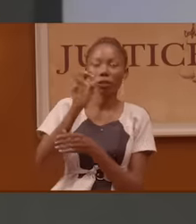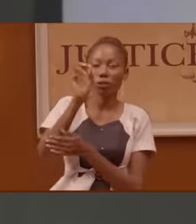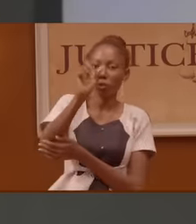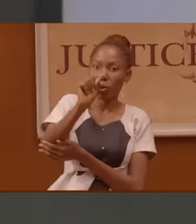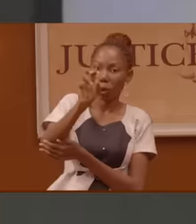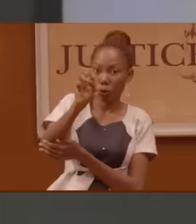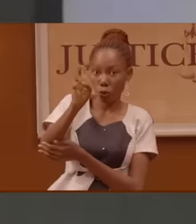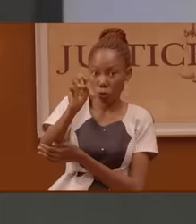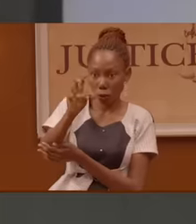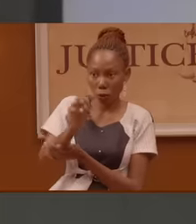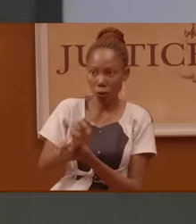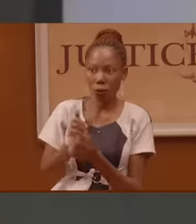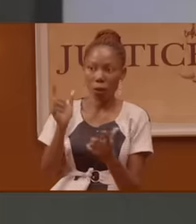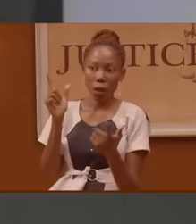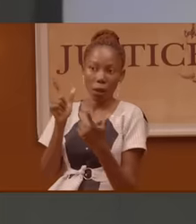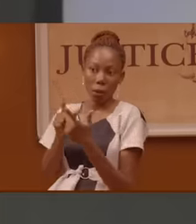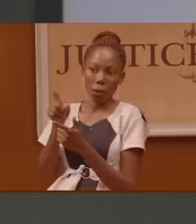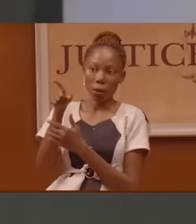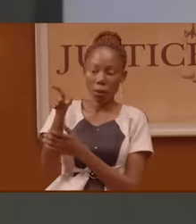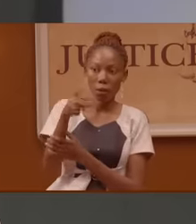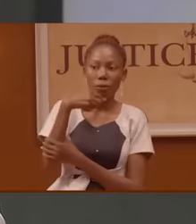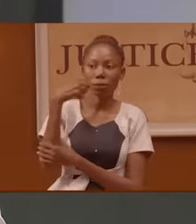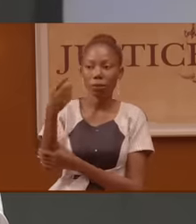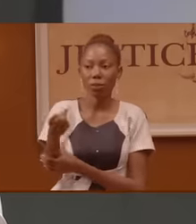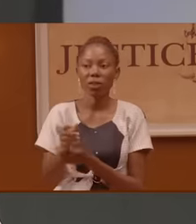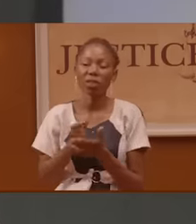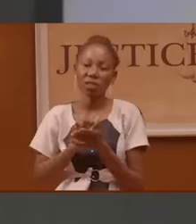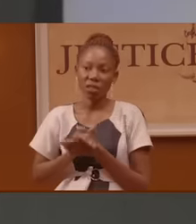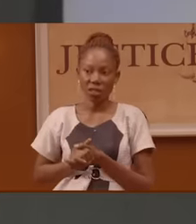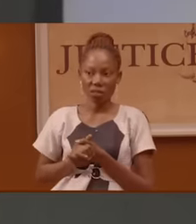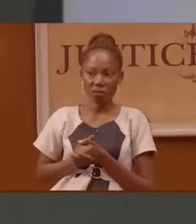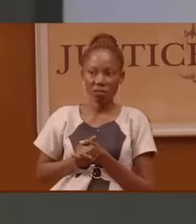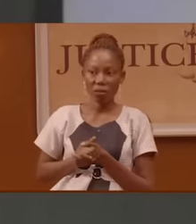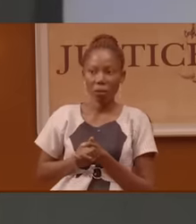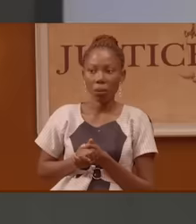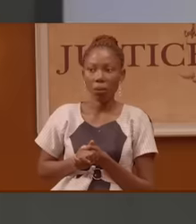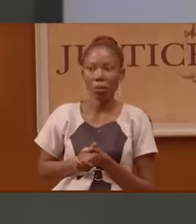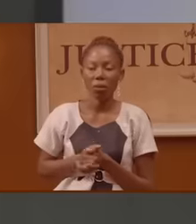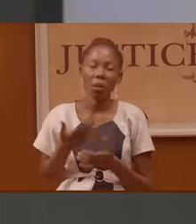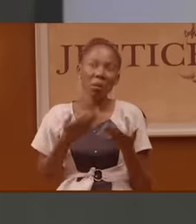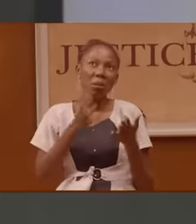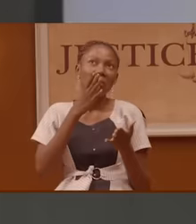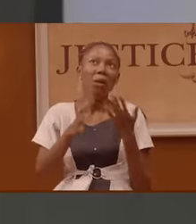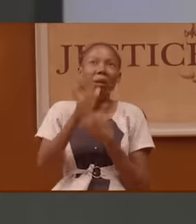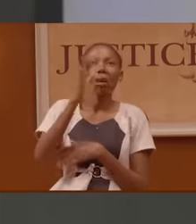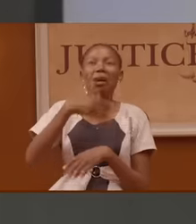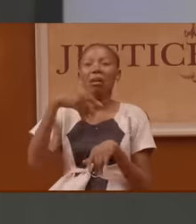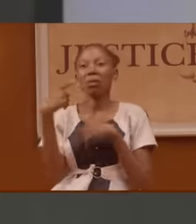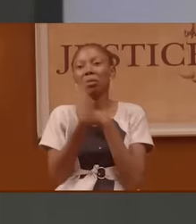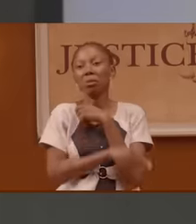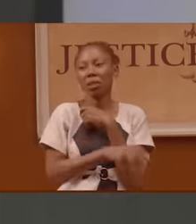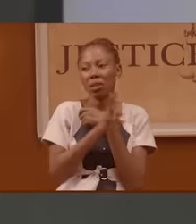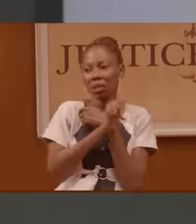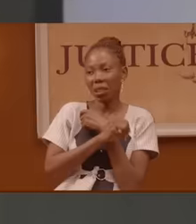2012, he approached me. He told me, he said, God is punishing him, that God did